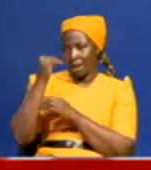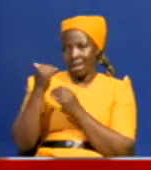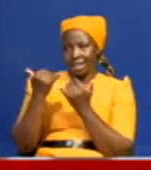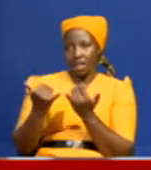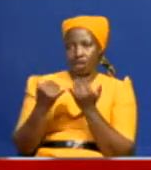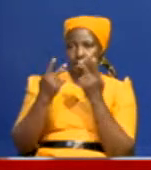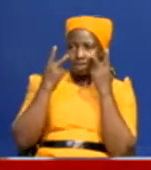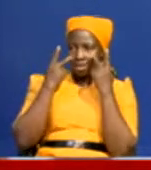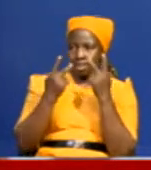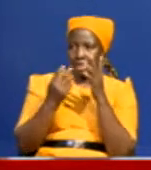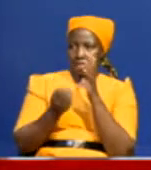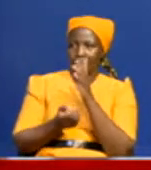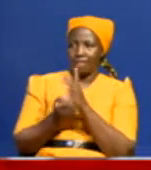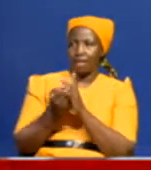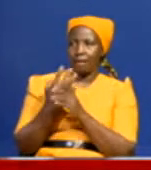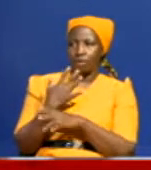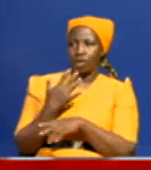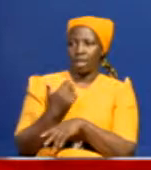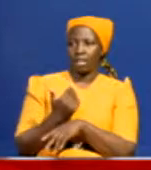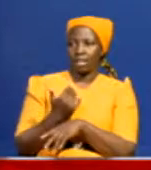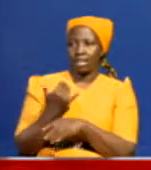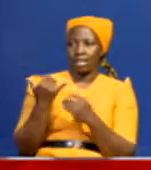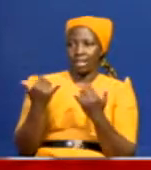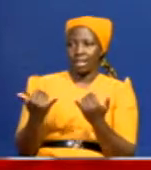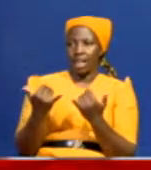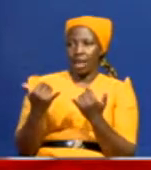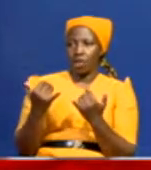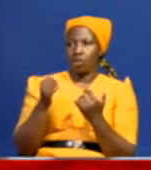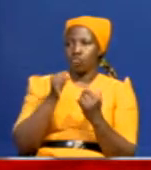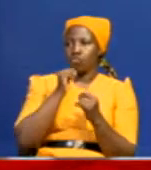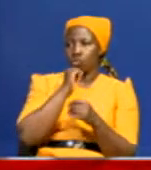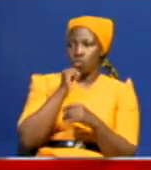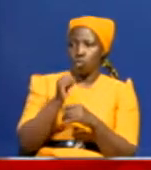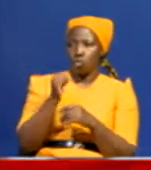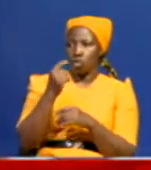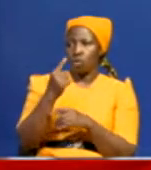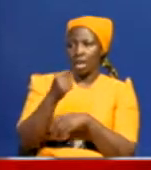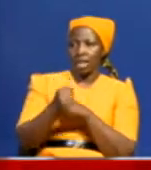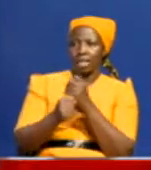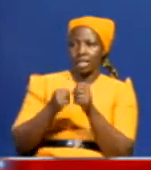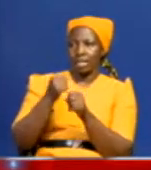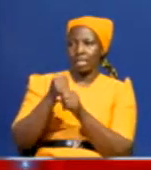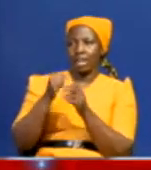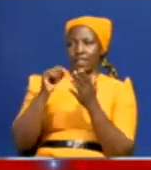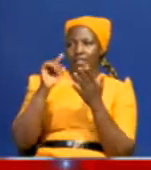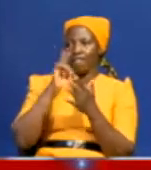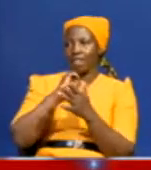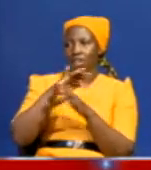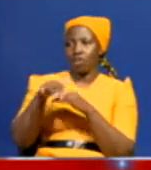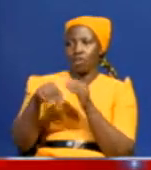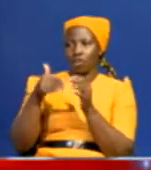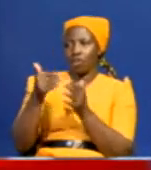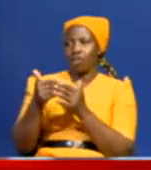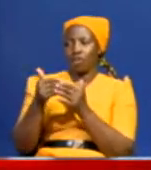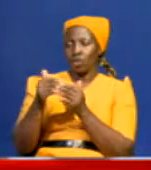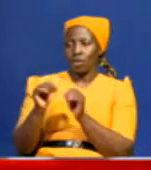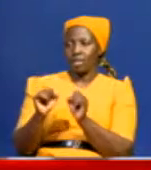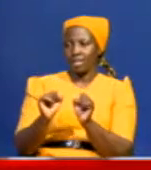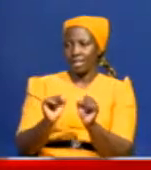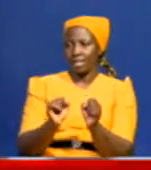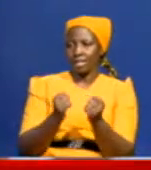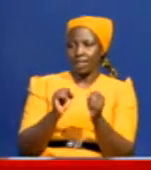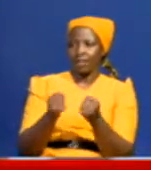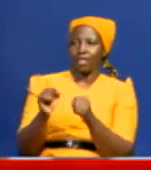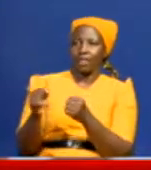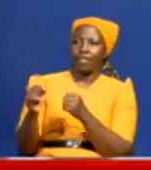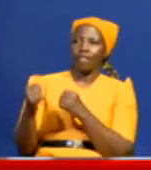product has it's now 1 year old, so all those savings that they were saving and they were being